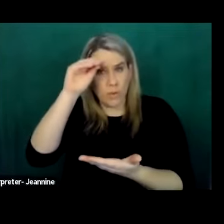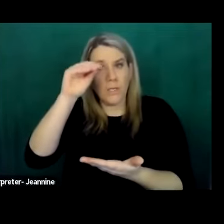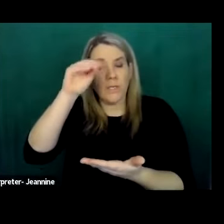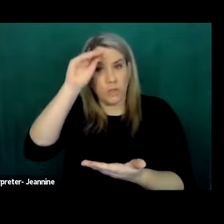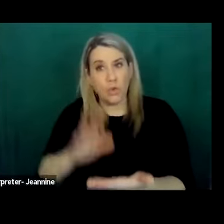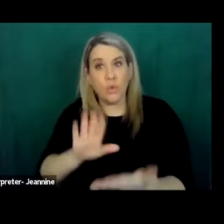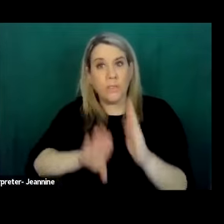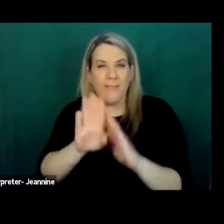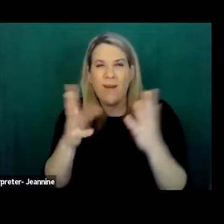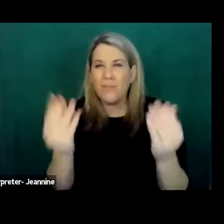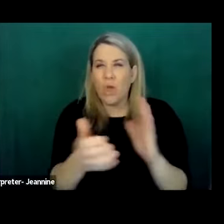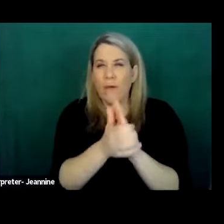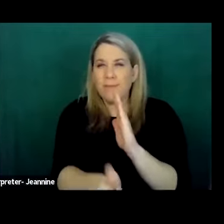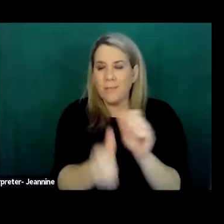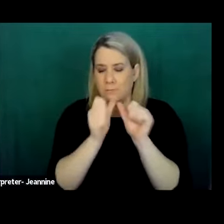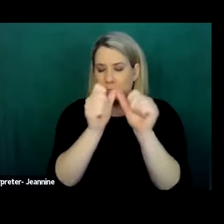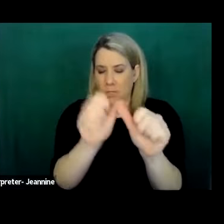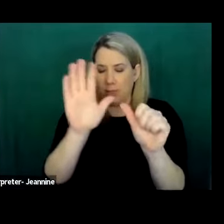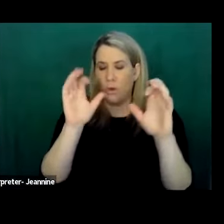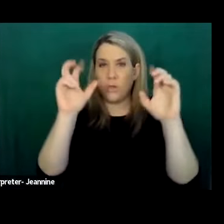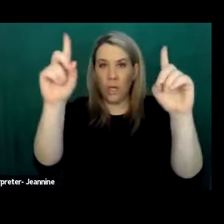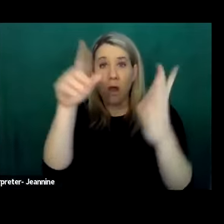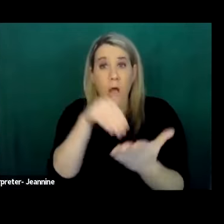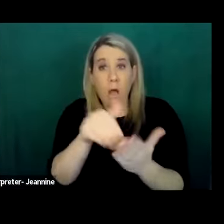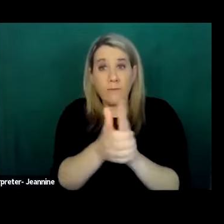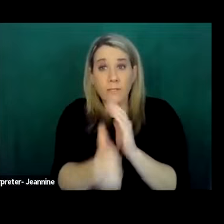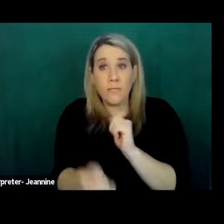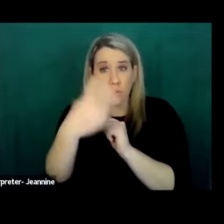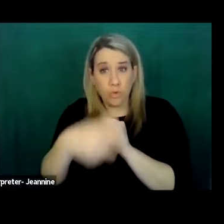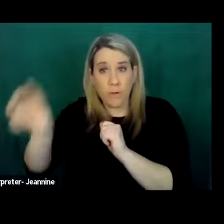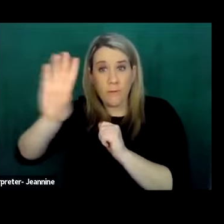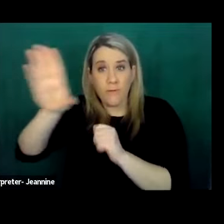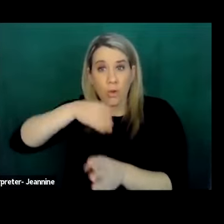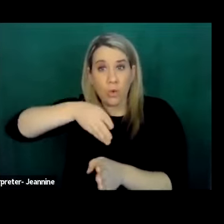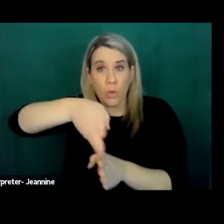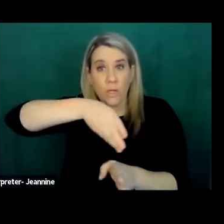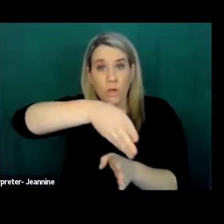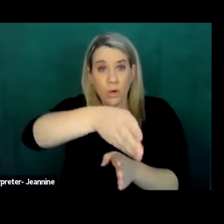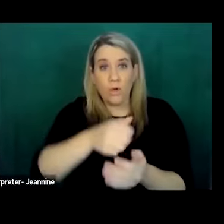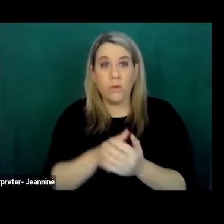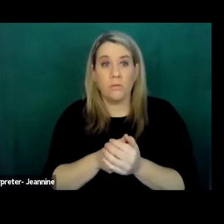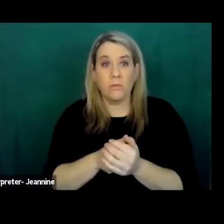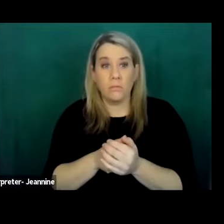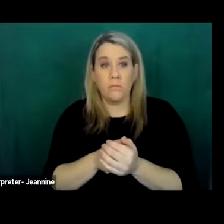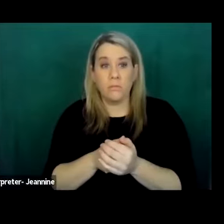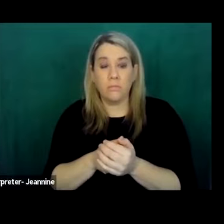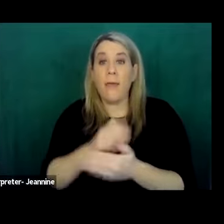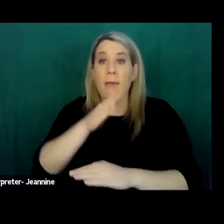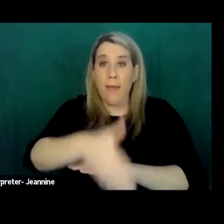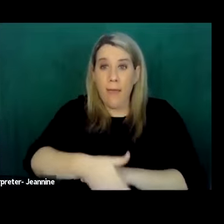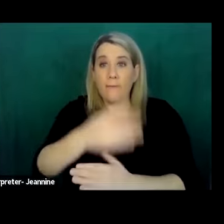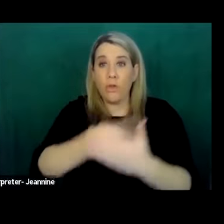to persist in their education, and often these skills are transferable to their career post their undergraduate journey or